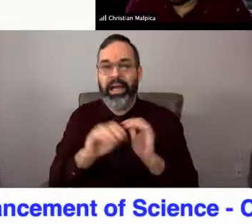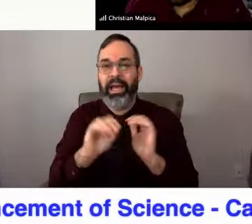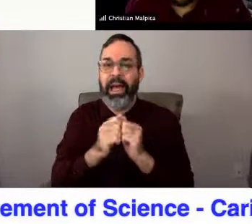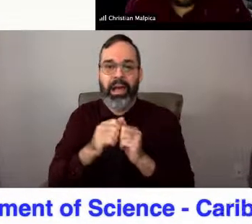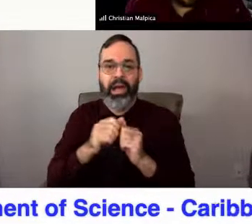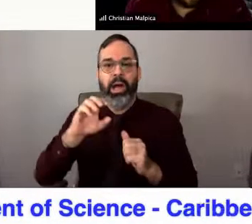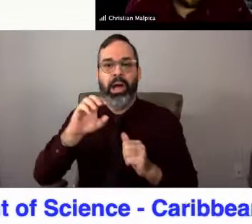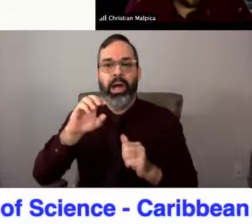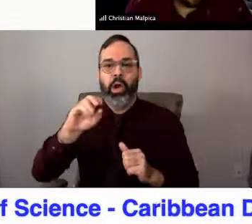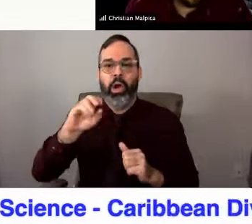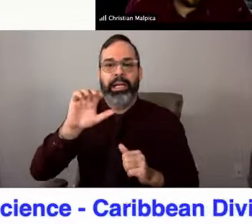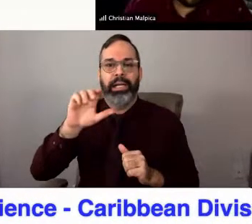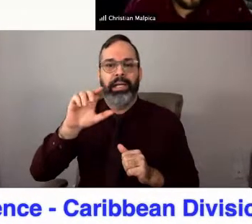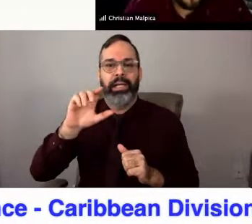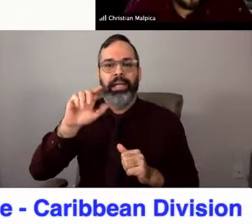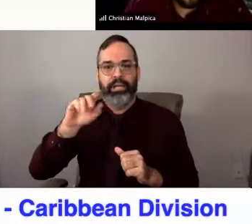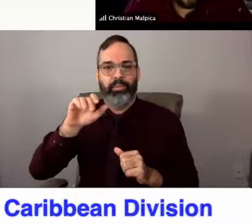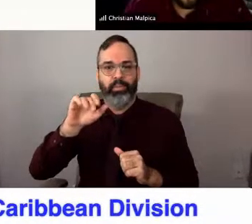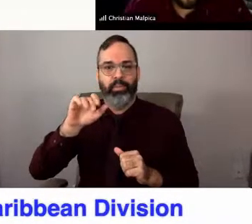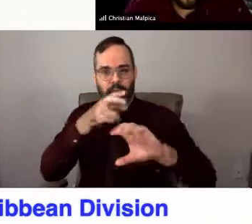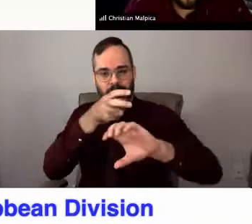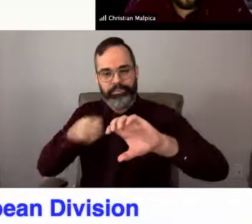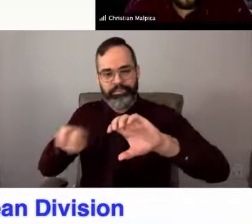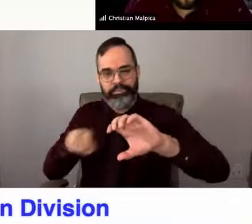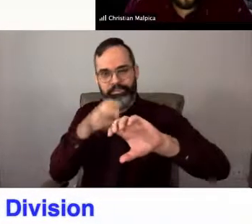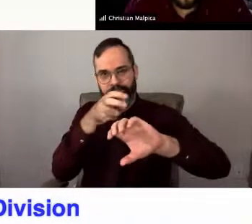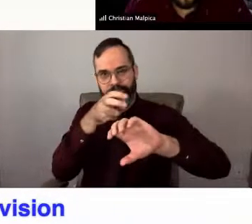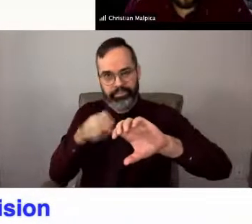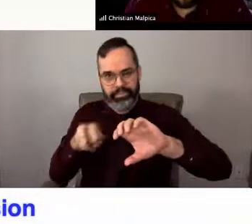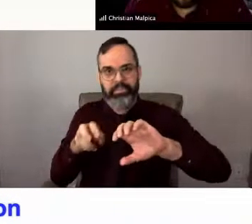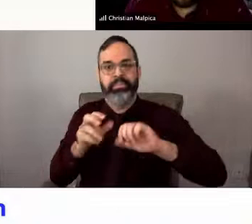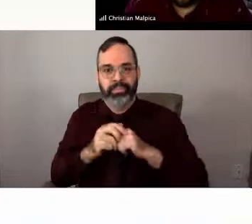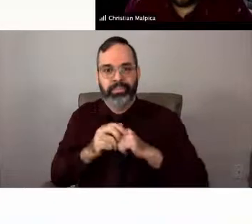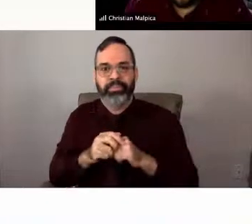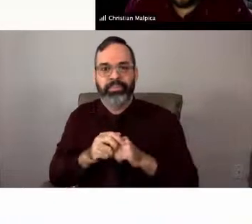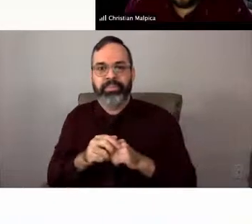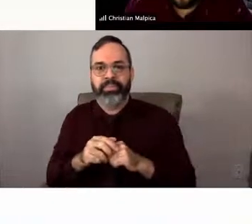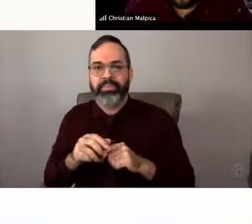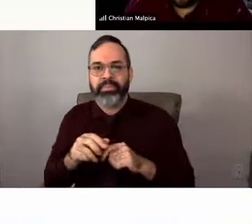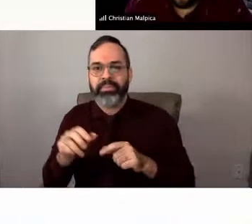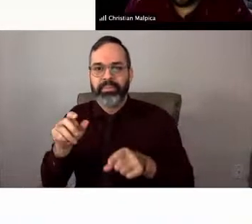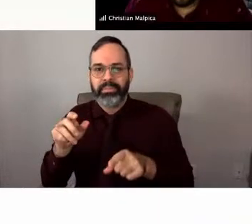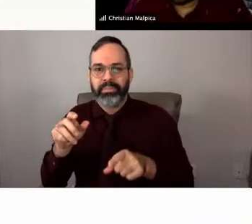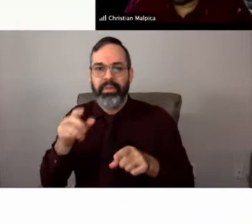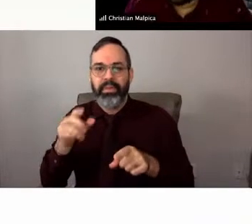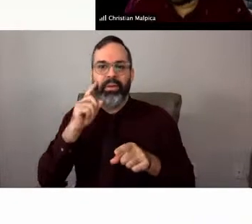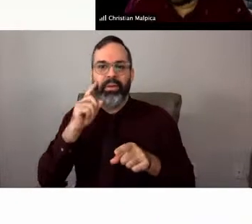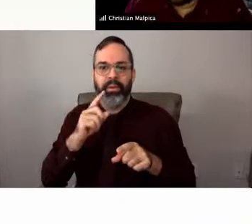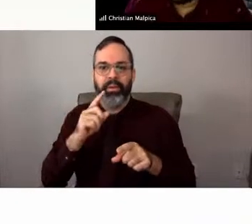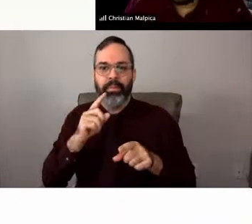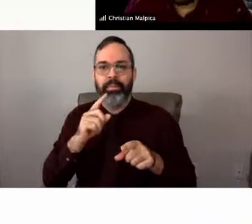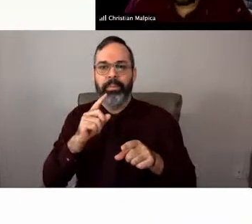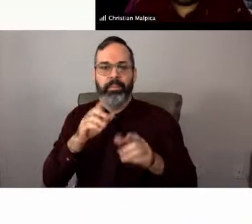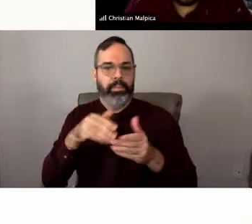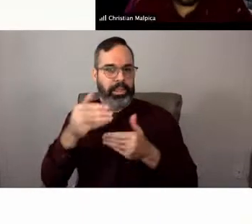transporter. It is also not excluded that connexin 43 hemichannel are a pathway for polyamine release from astrocytes. Next.